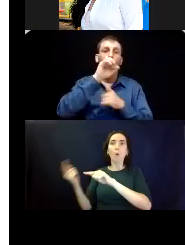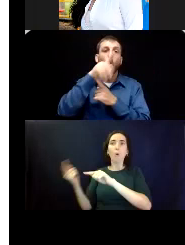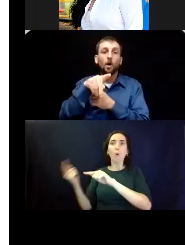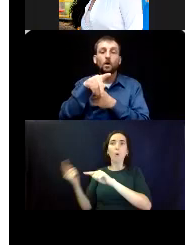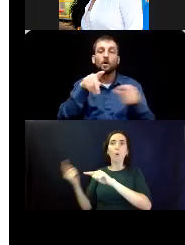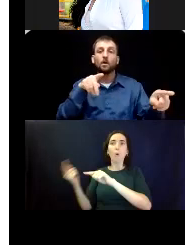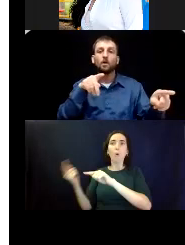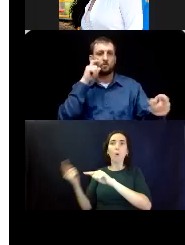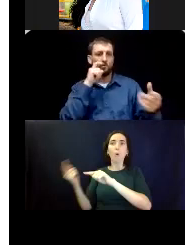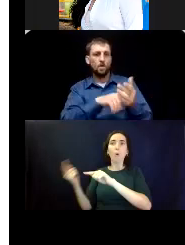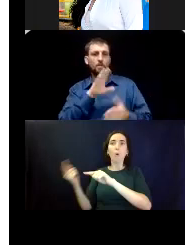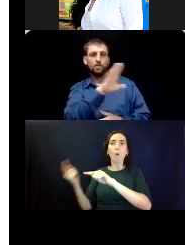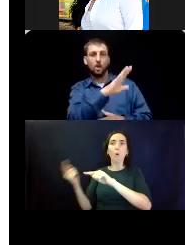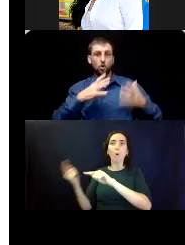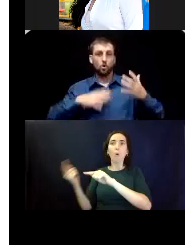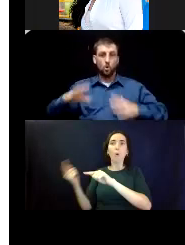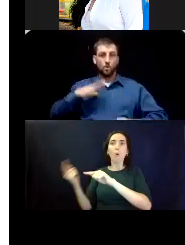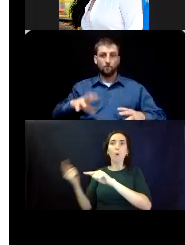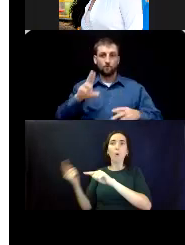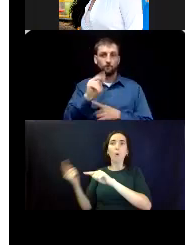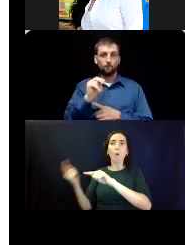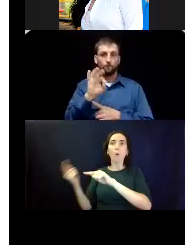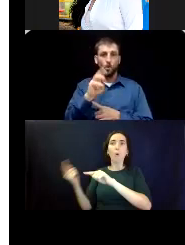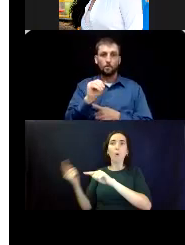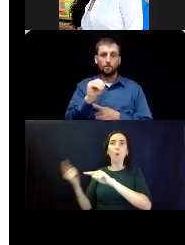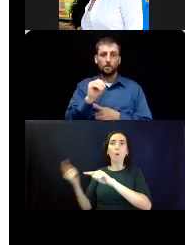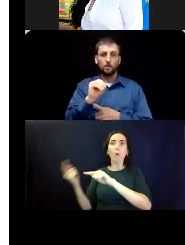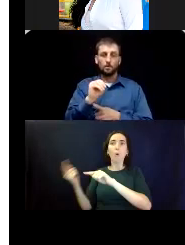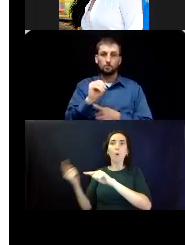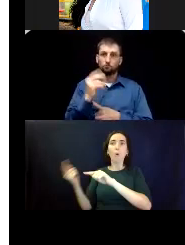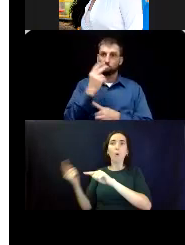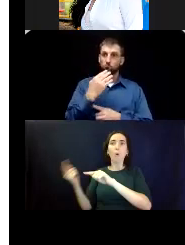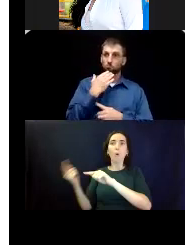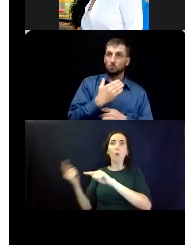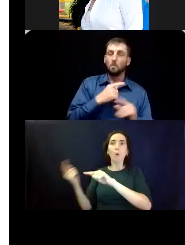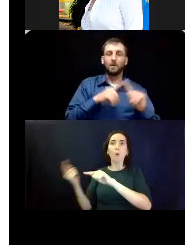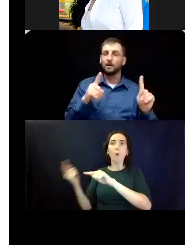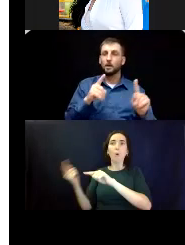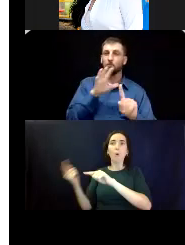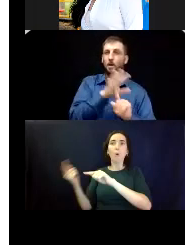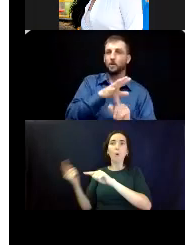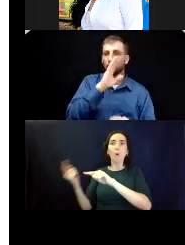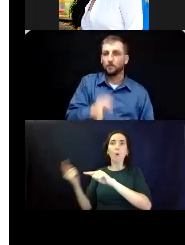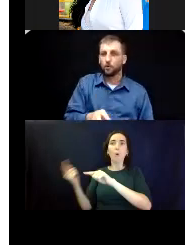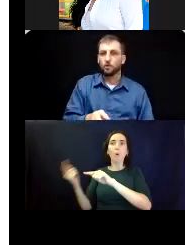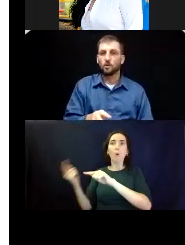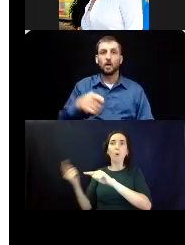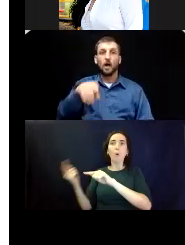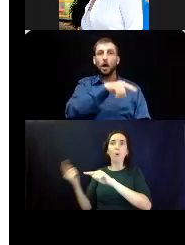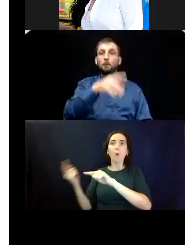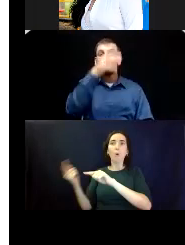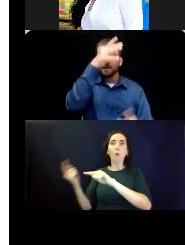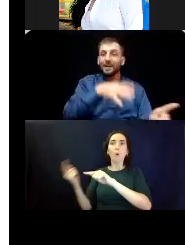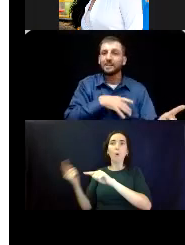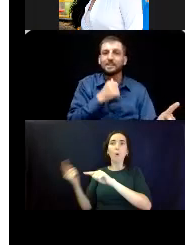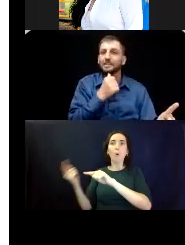uniforms. The uniform was becoming, but has never been popular. The men did not like to be distinguished from